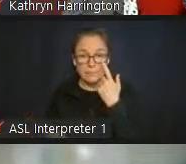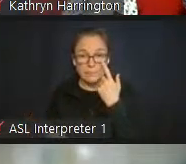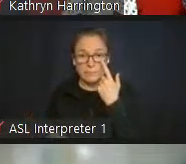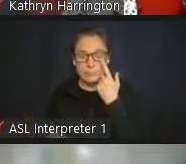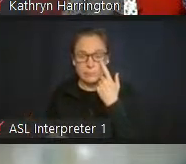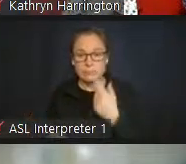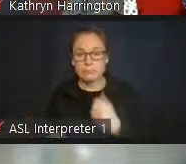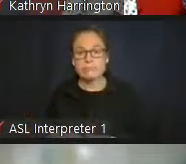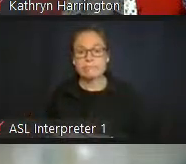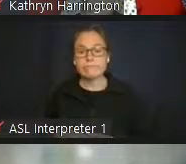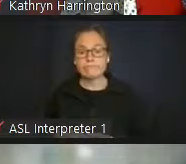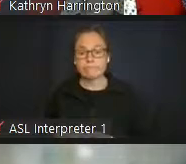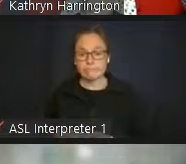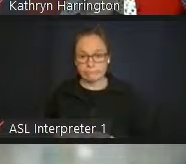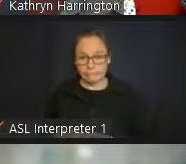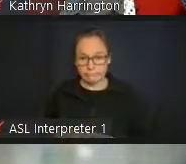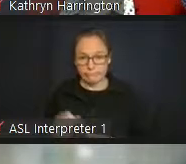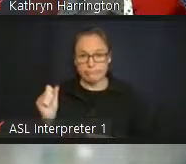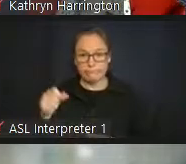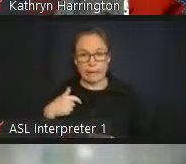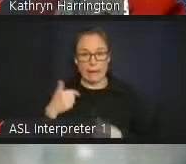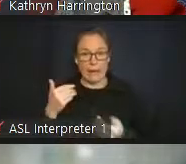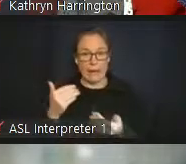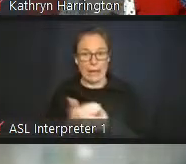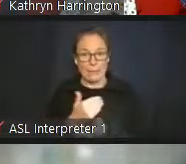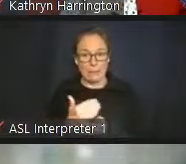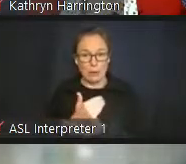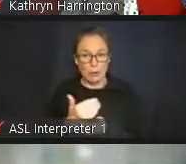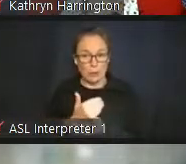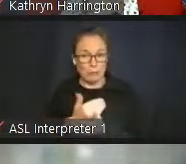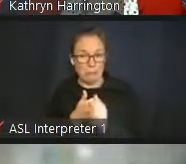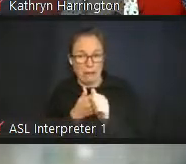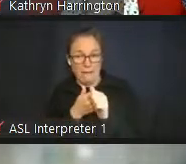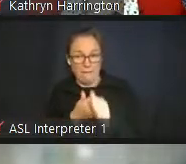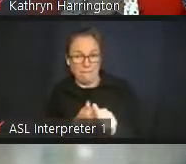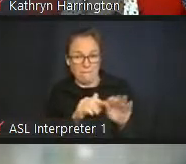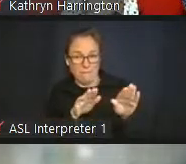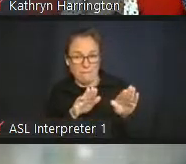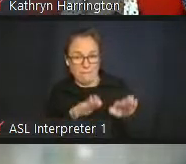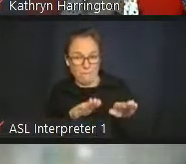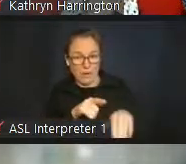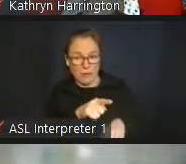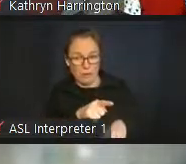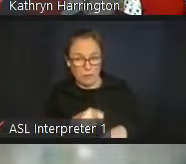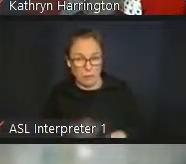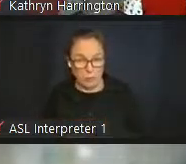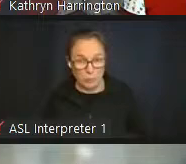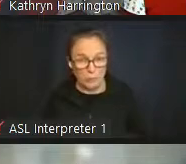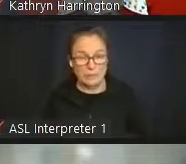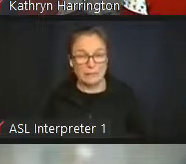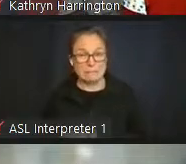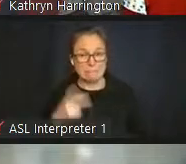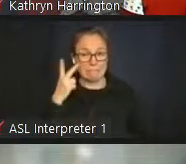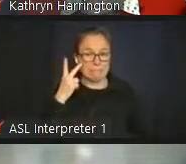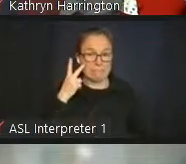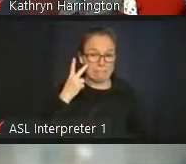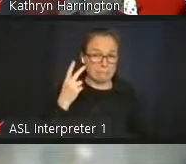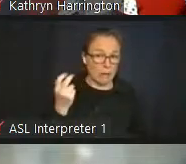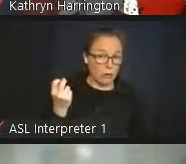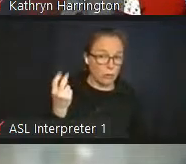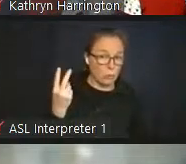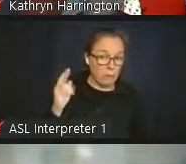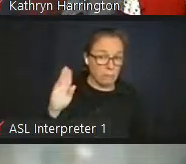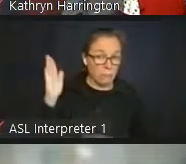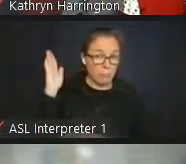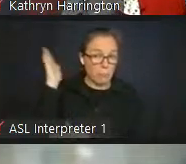Yeah, being new, I'm going to kind of draft off of you, to be quite honest. I'll see how the May 12th presentation goes, but things